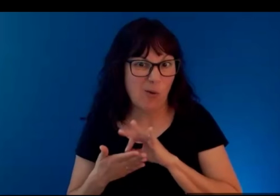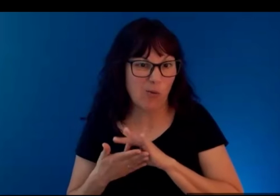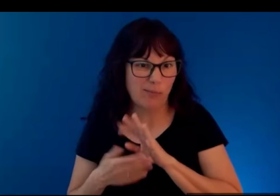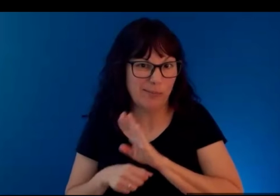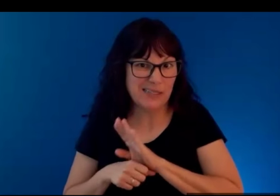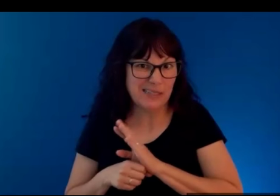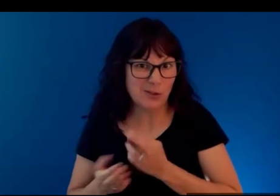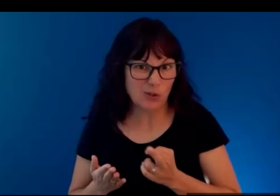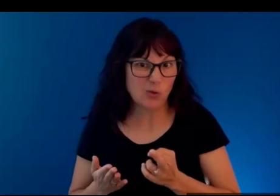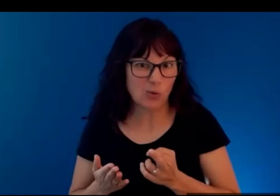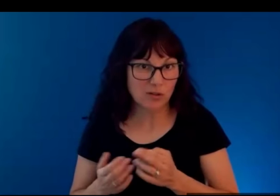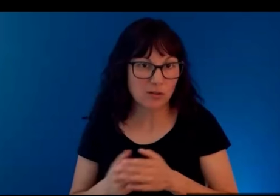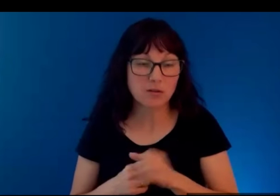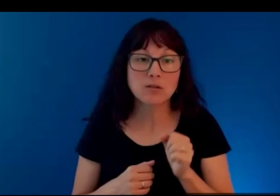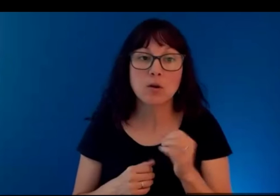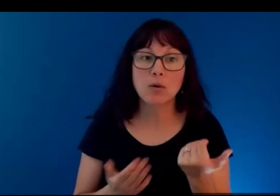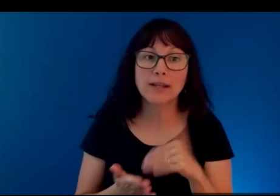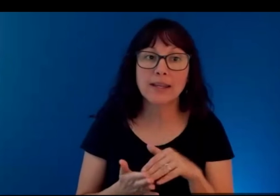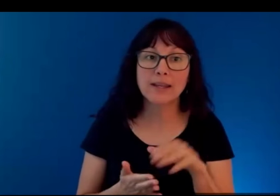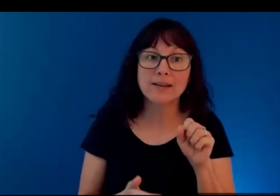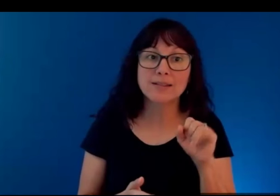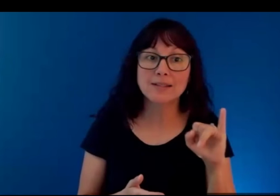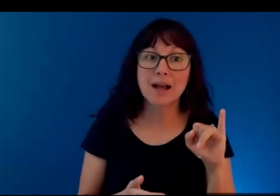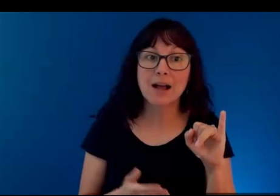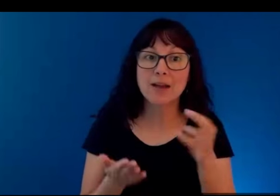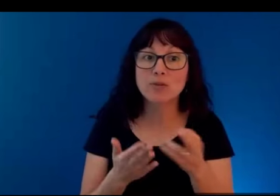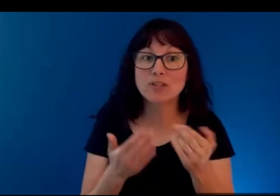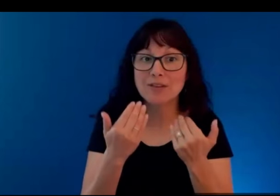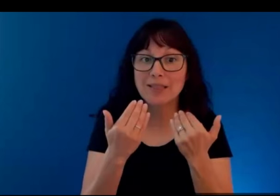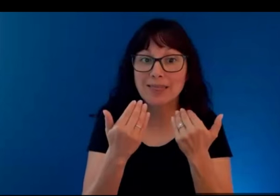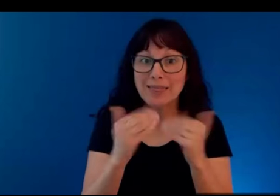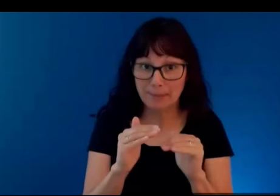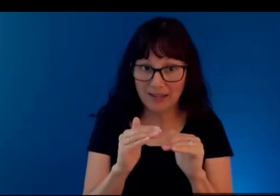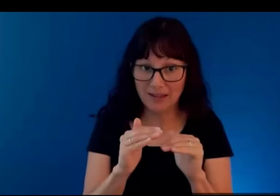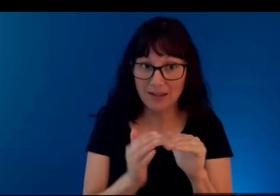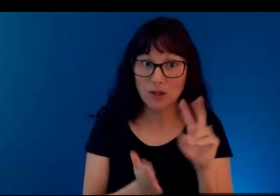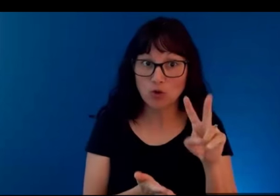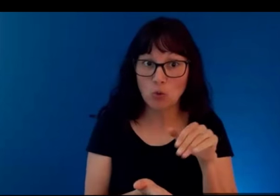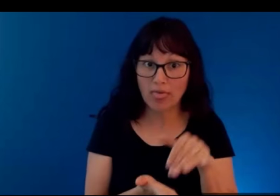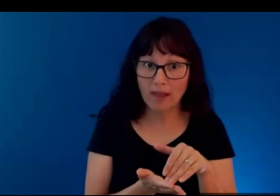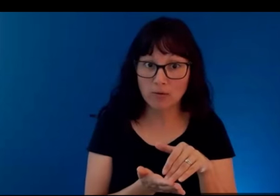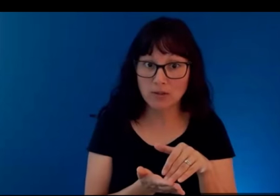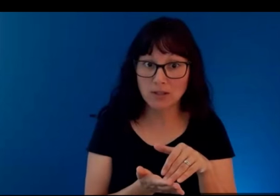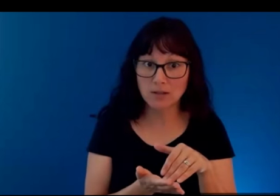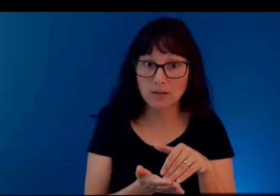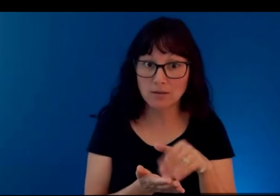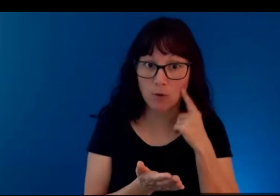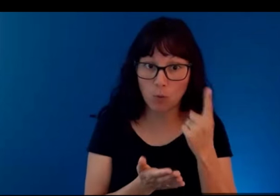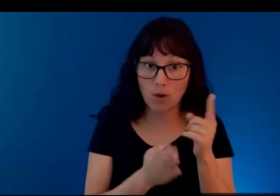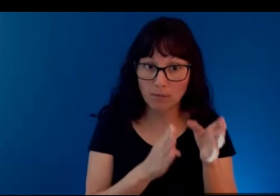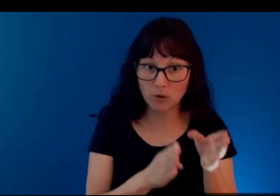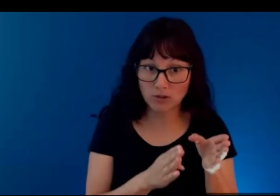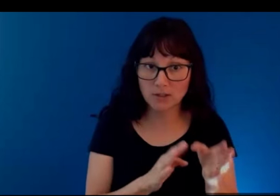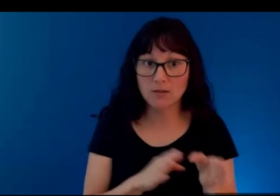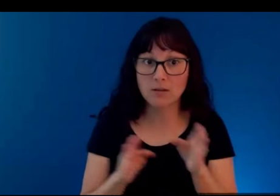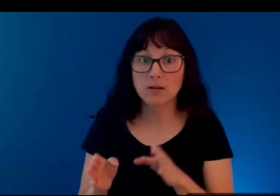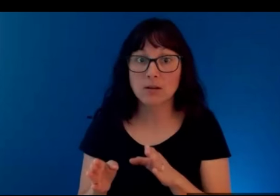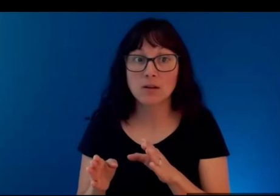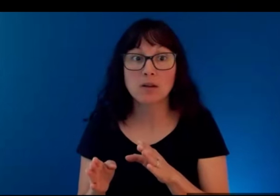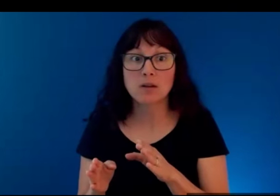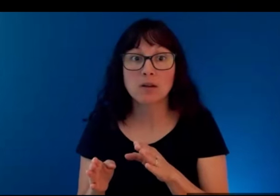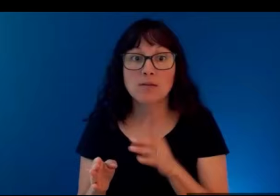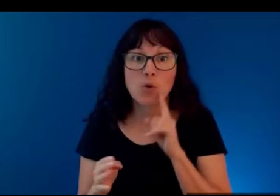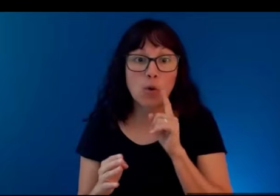resources. So again, the SSI resource limit is $2,000 for an individual. For an